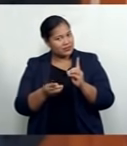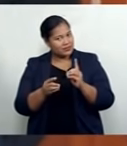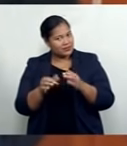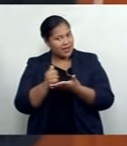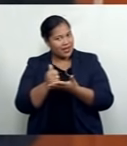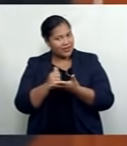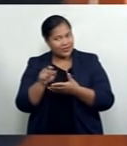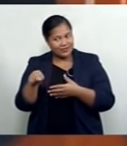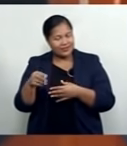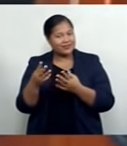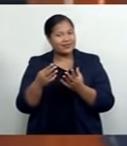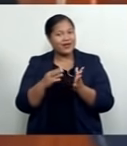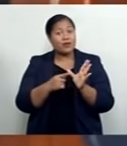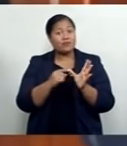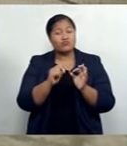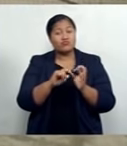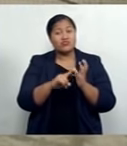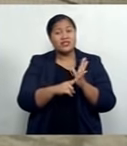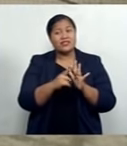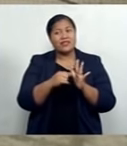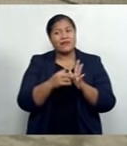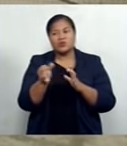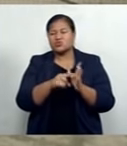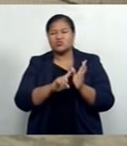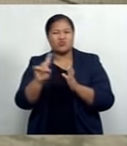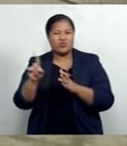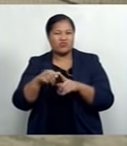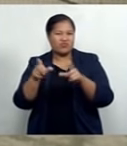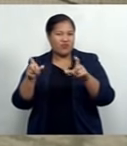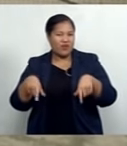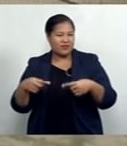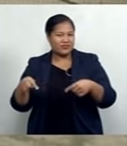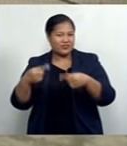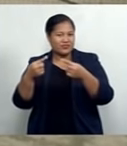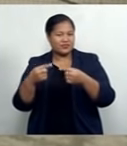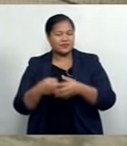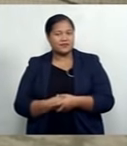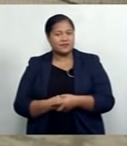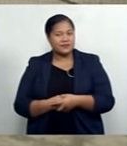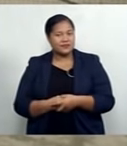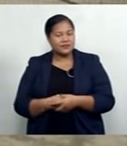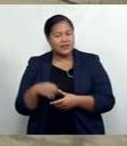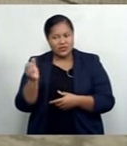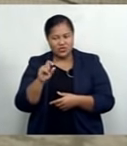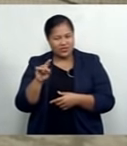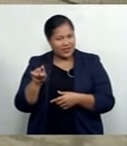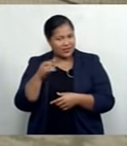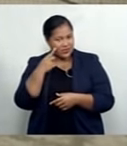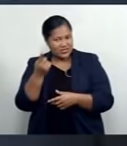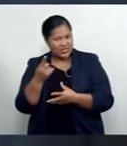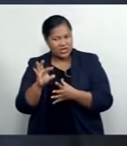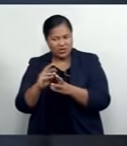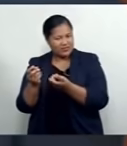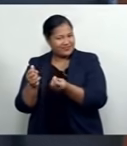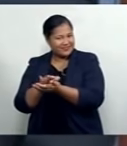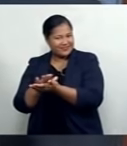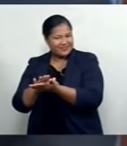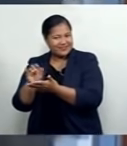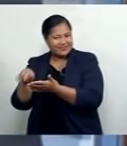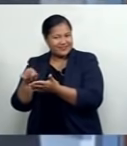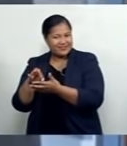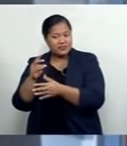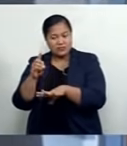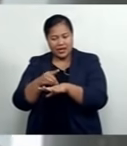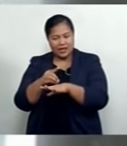against Mbulitabo or take the matter to the Court of Disputed Returns puts into disrepute the party resolution dated August